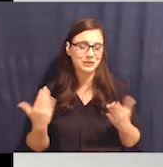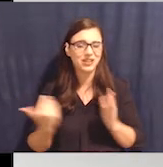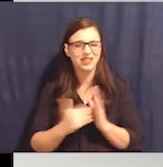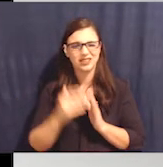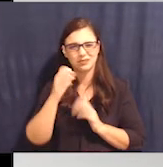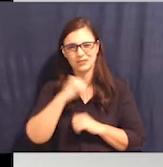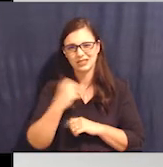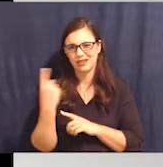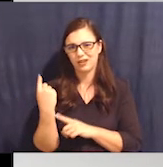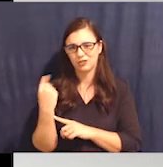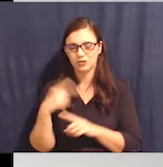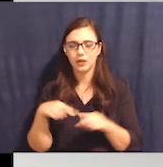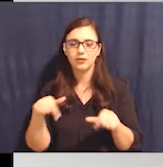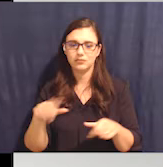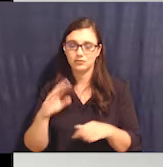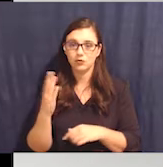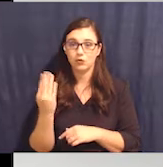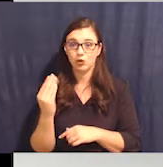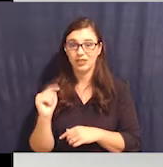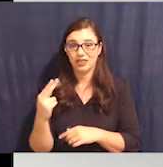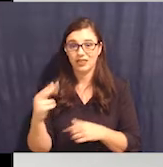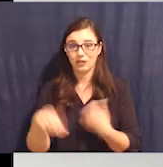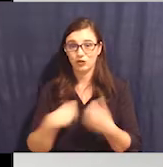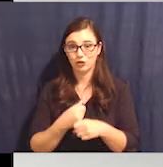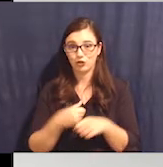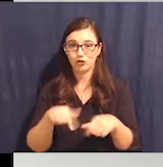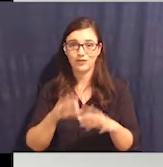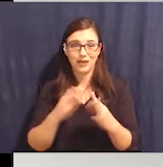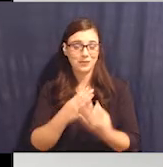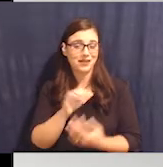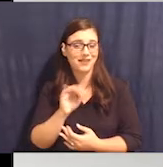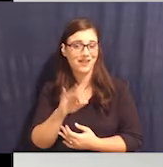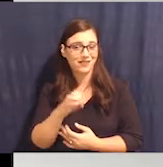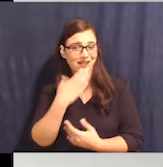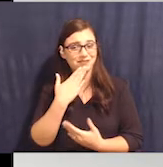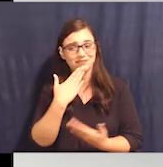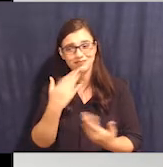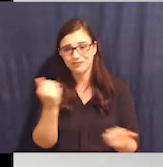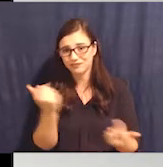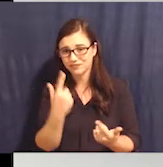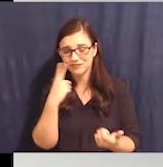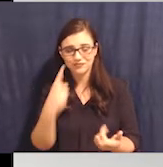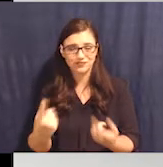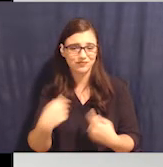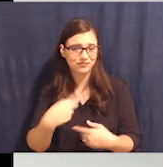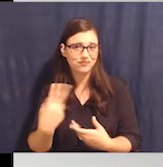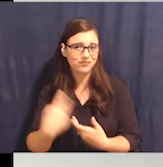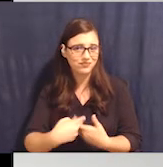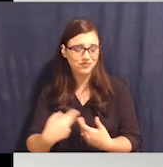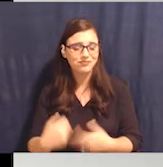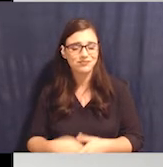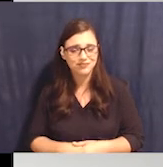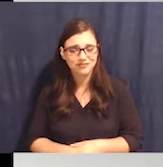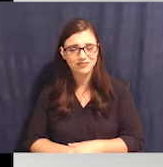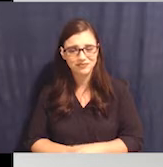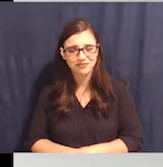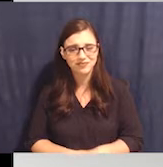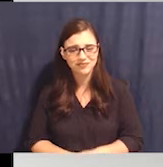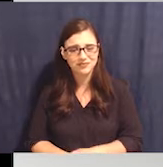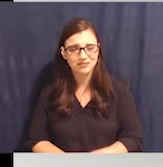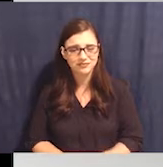be here again. We missed last year, but this is our 14th year at the Family Cafe, and thank you everyone for joining us.